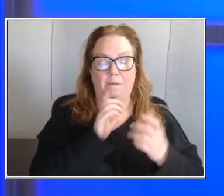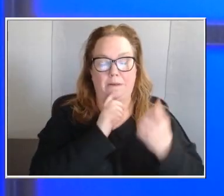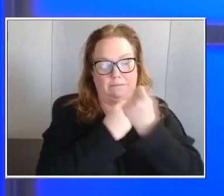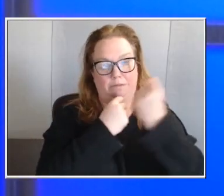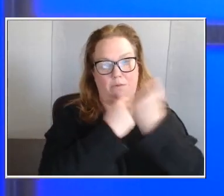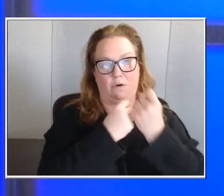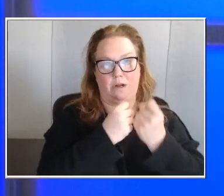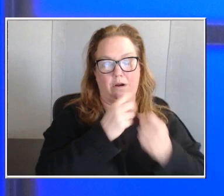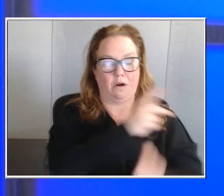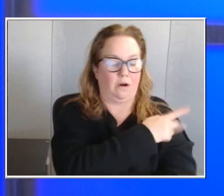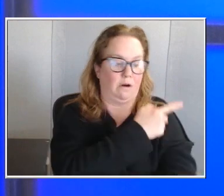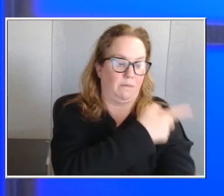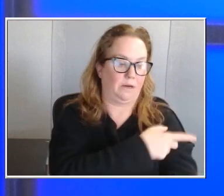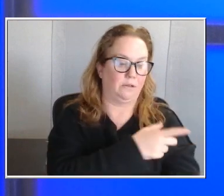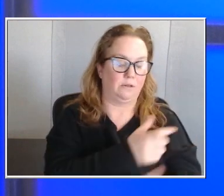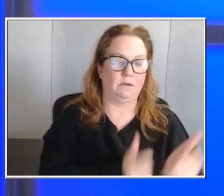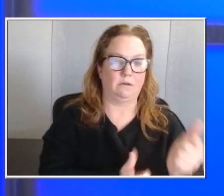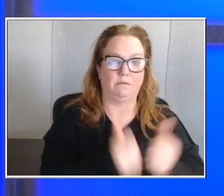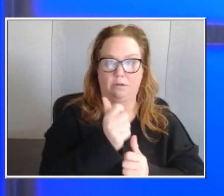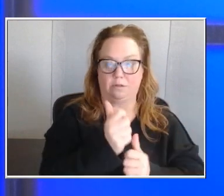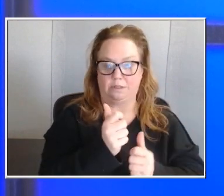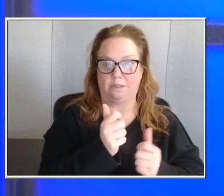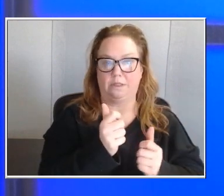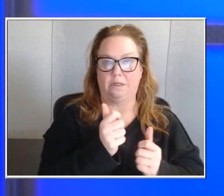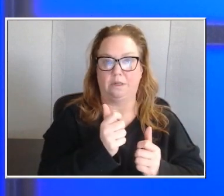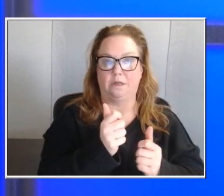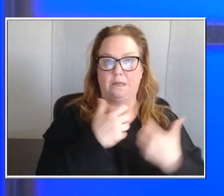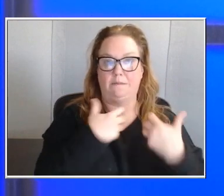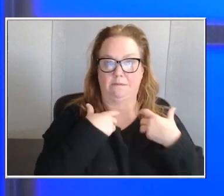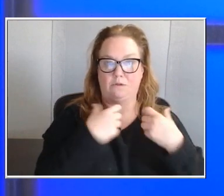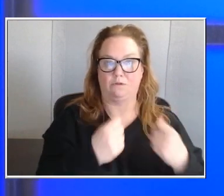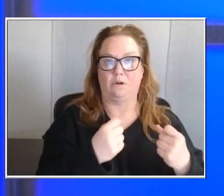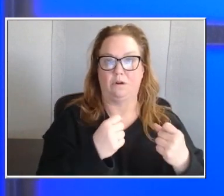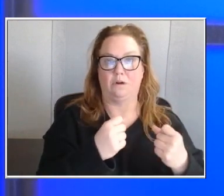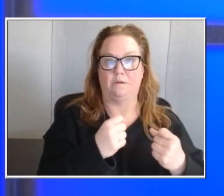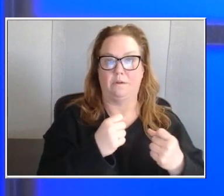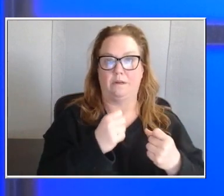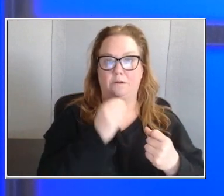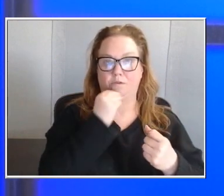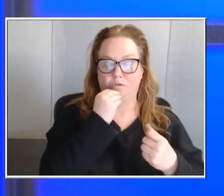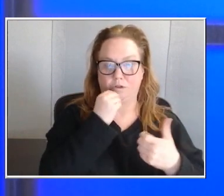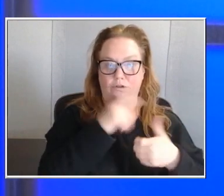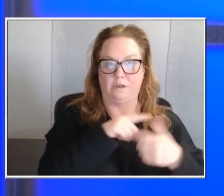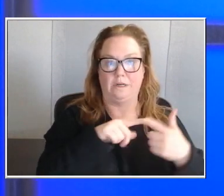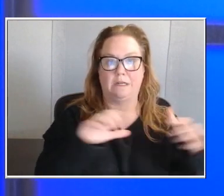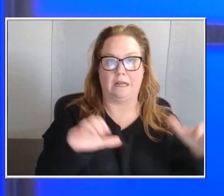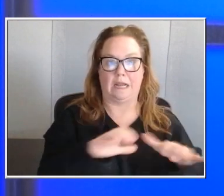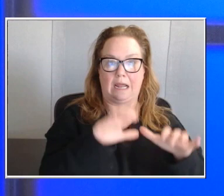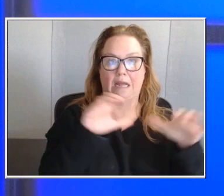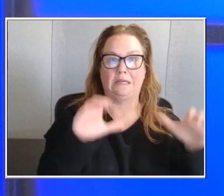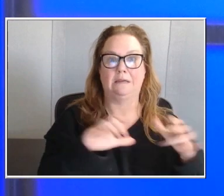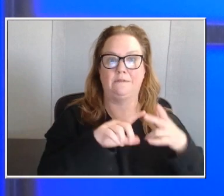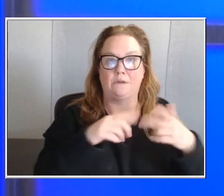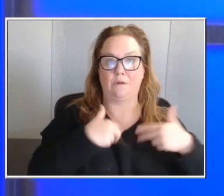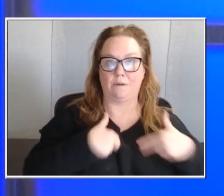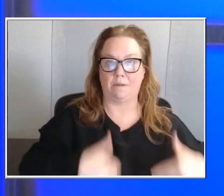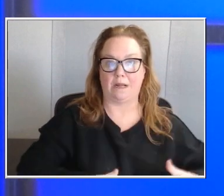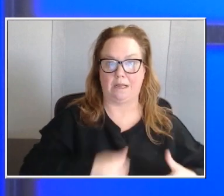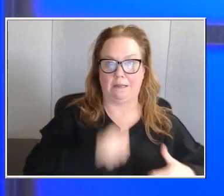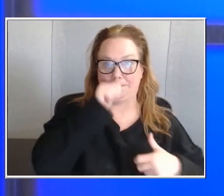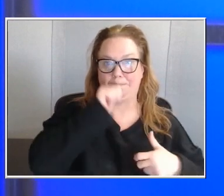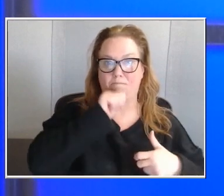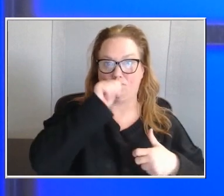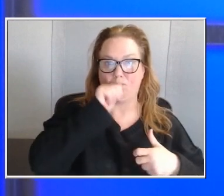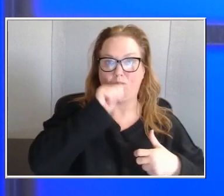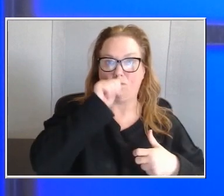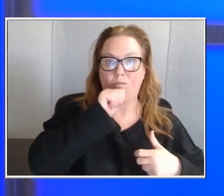foremost, helping them make sure that they're keeping themselves strong, keeping their nutrition up, staying active, so that their body can withstand these longer wait